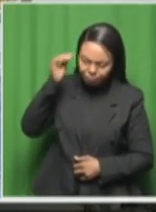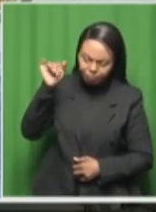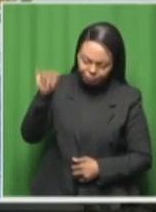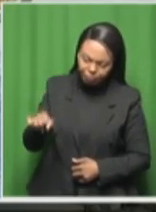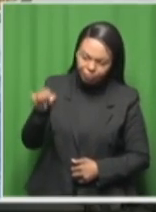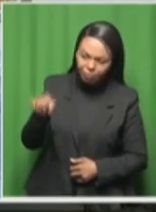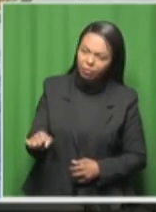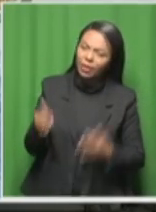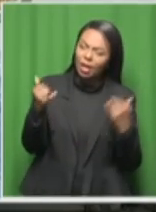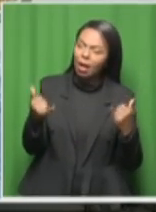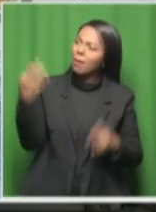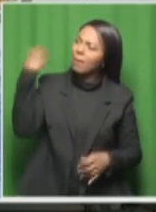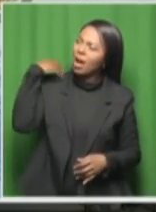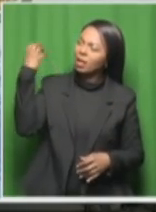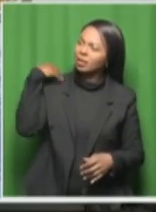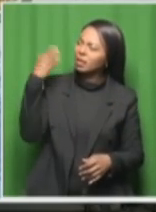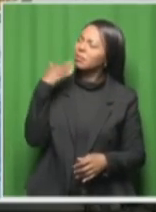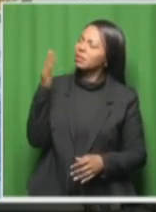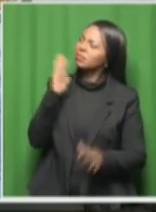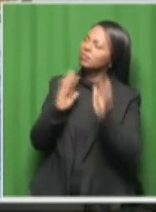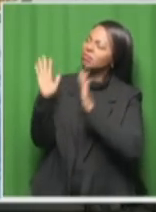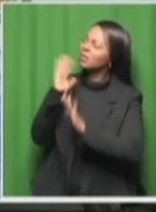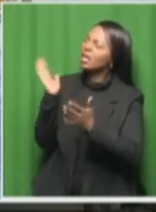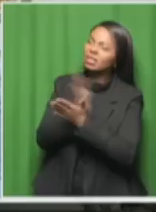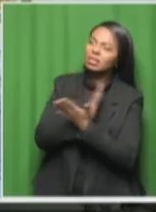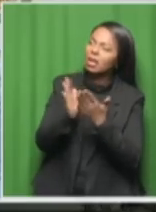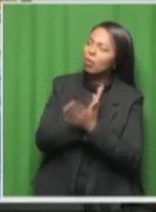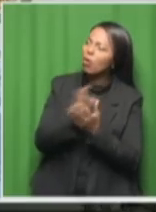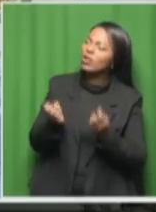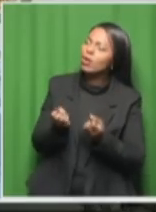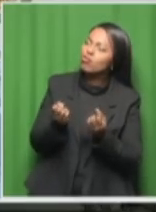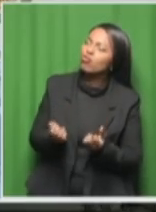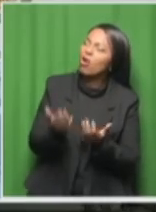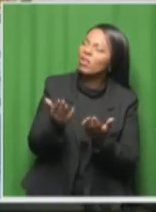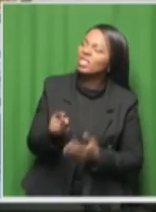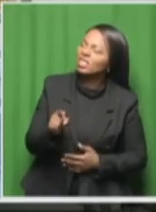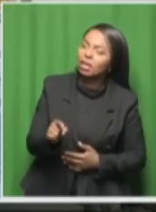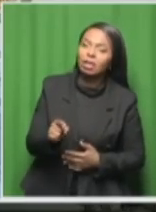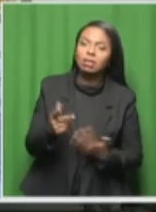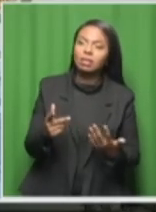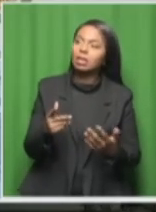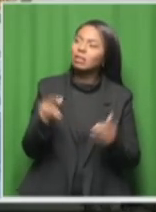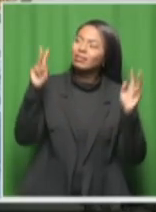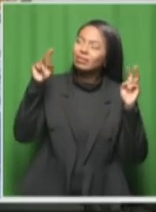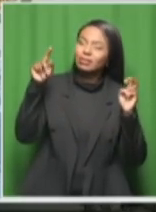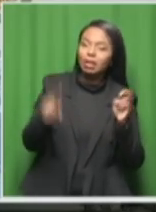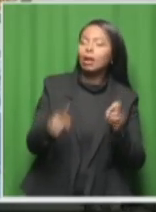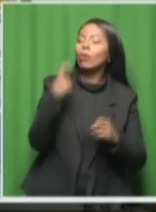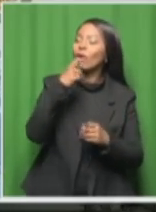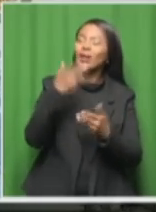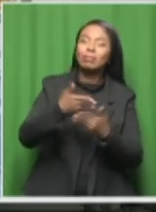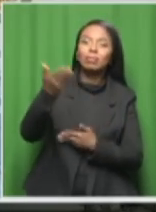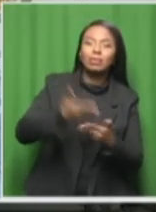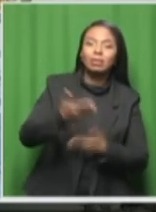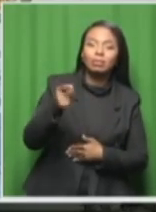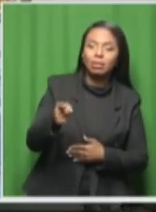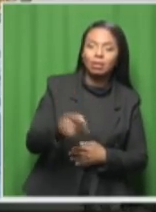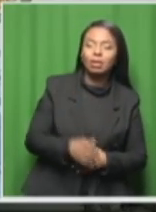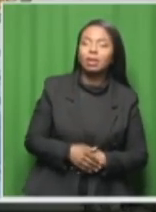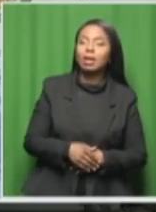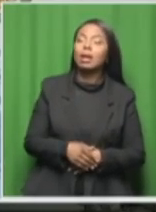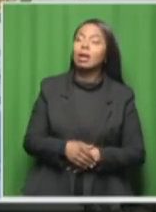can jump off, Minister, in discussing some of the provisions of this discussion in the white paper. So,